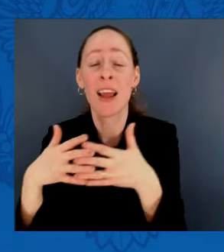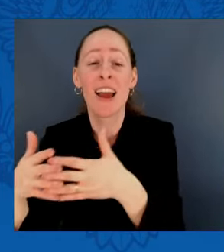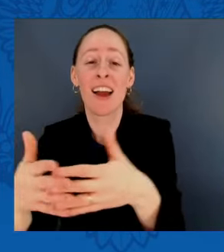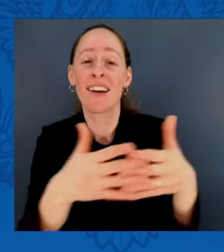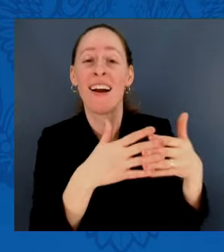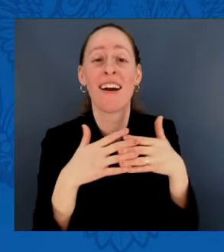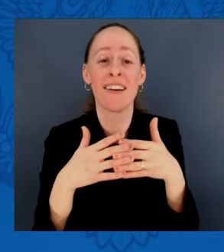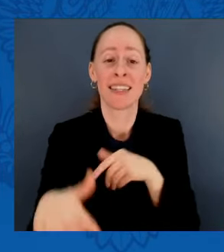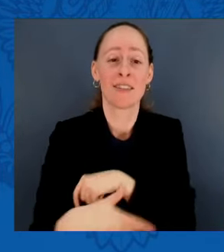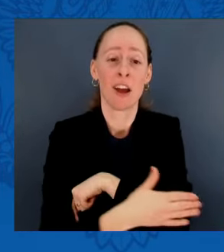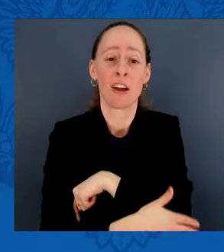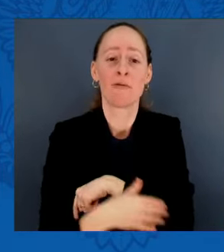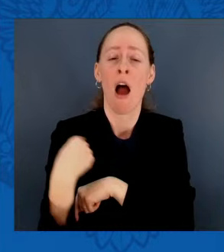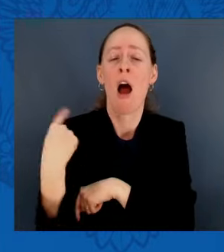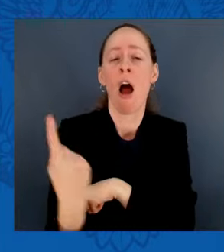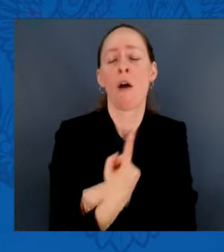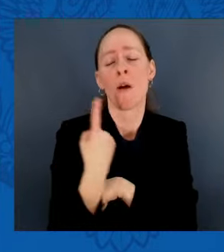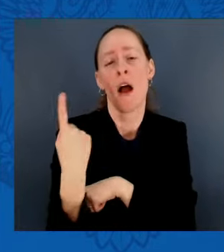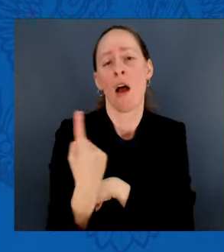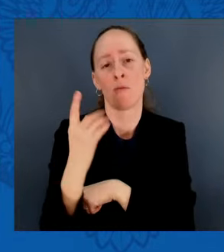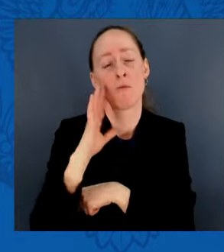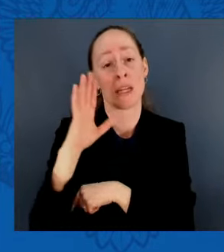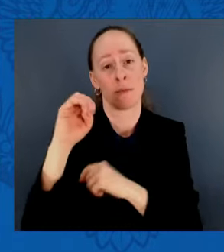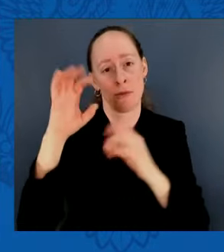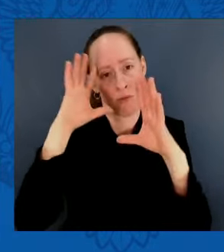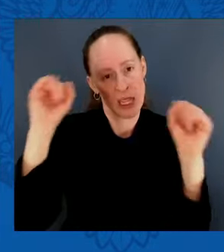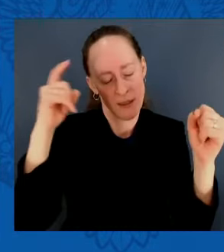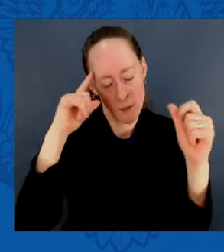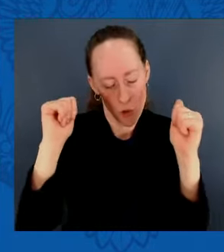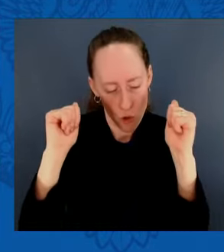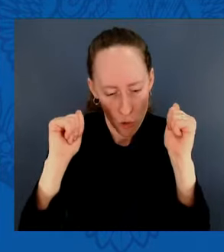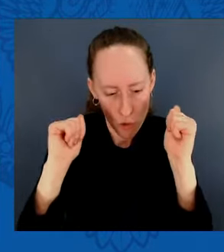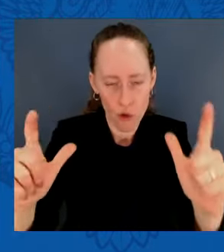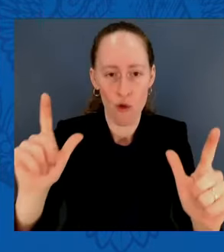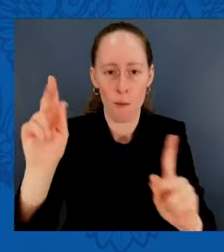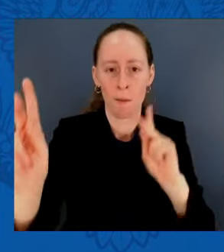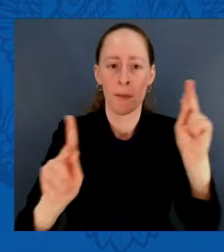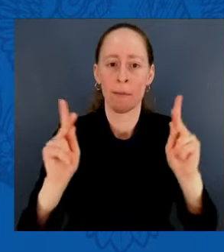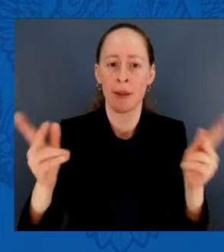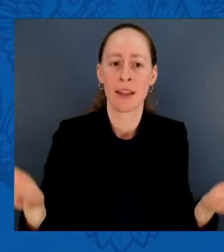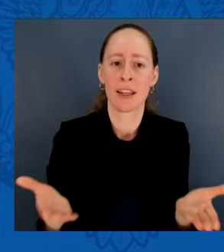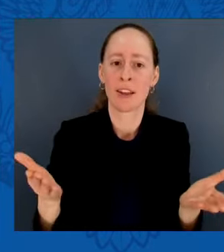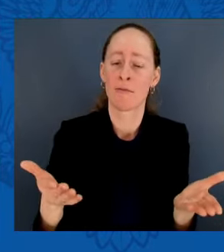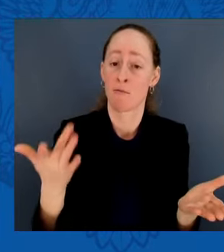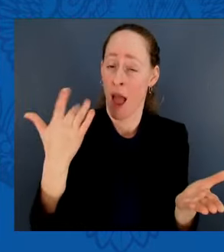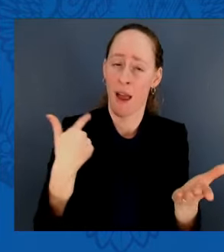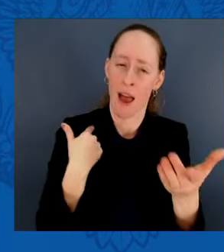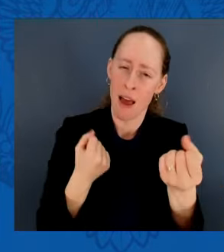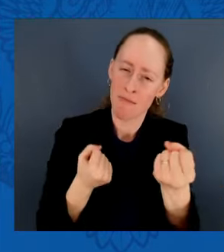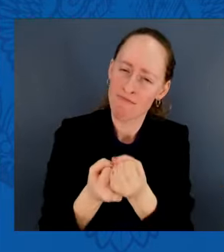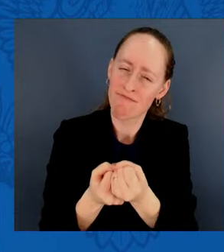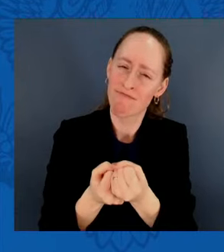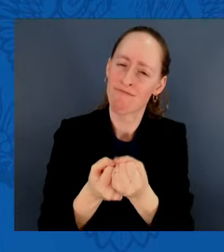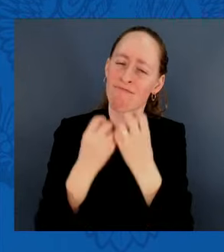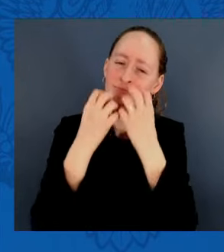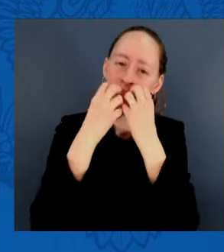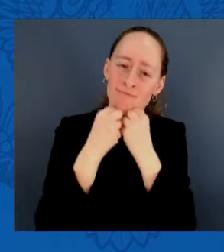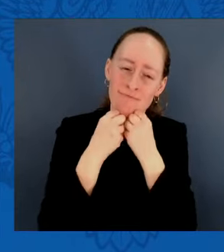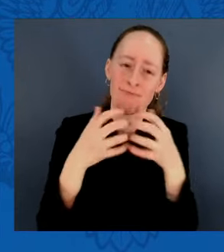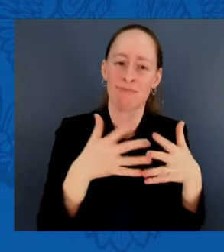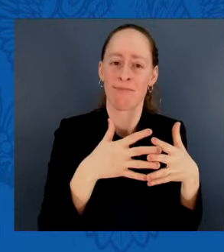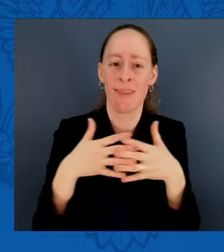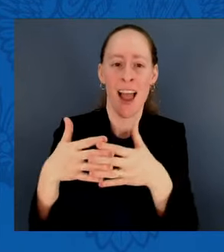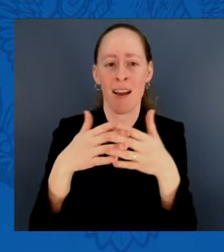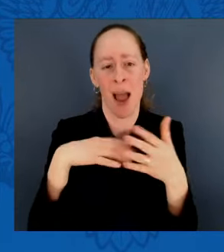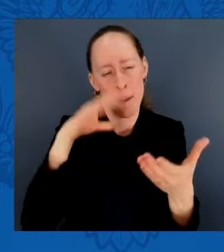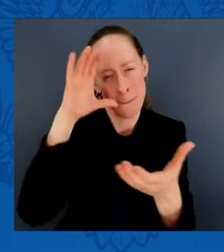for all Americans. Because I believe in America. I believe in you, the American people. You're the reason we've